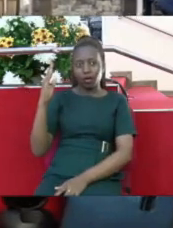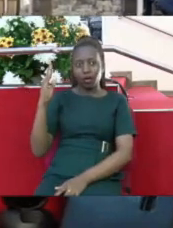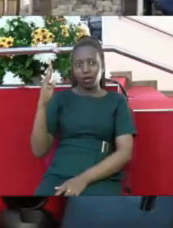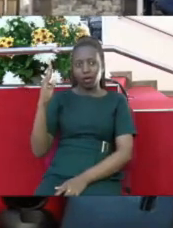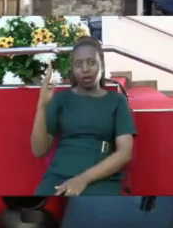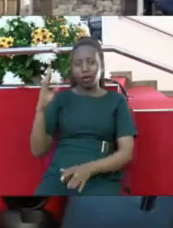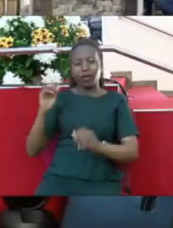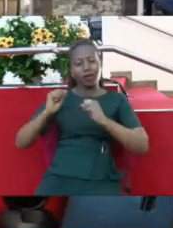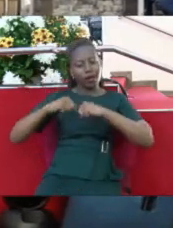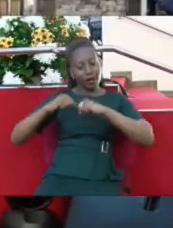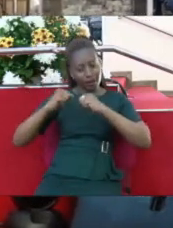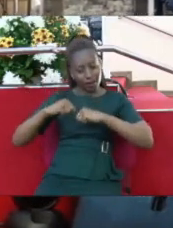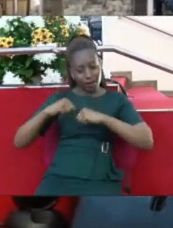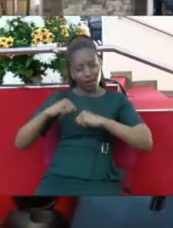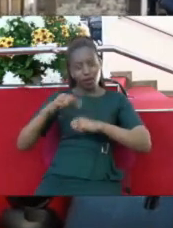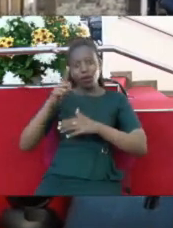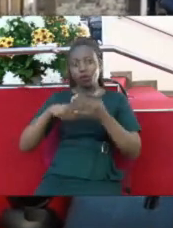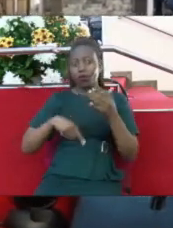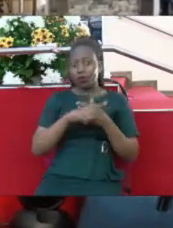they are agreeing with what you're